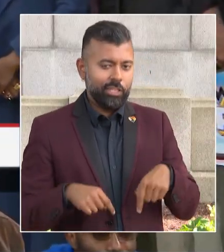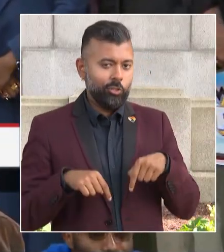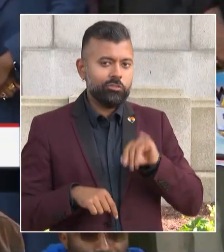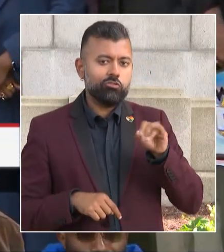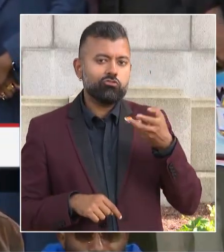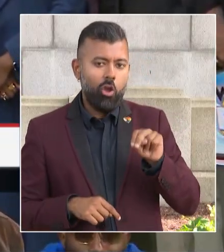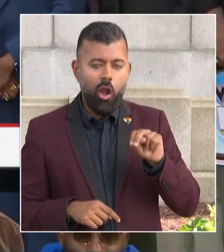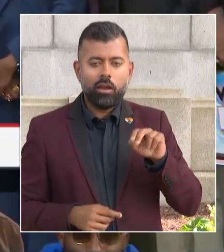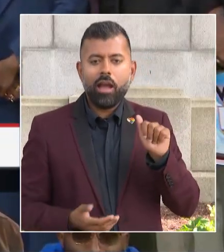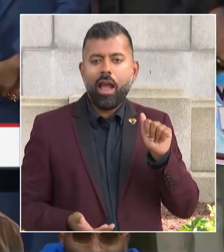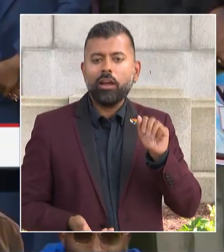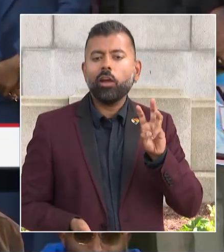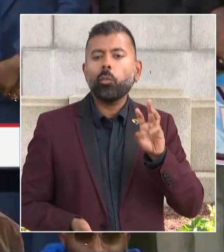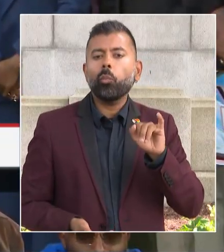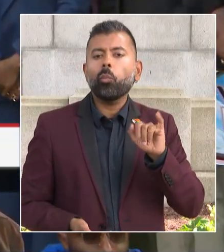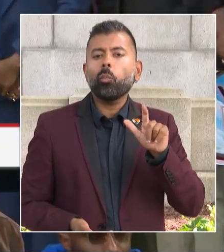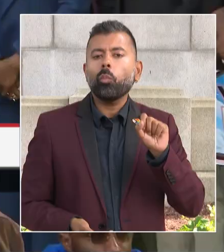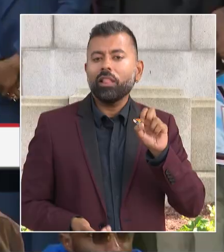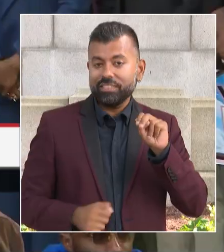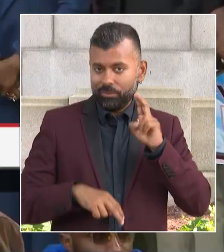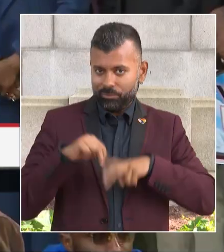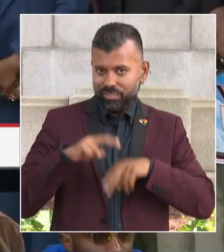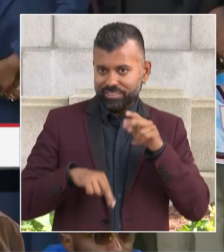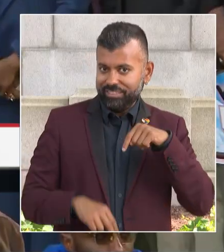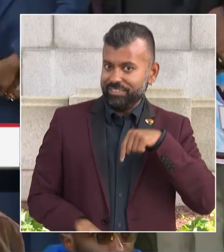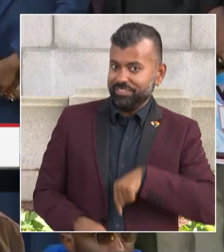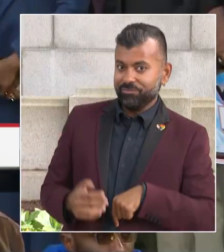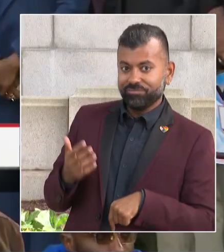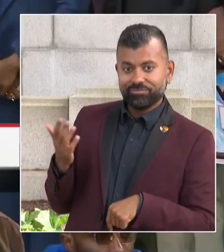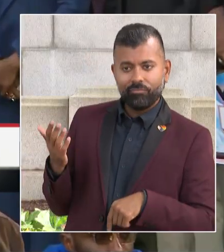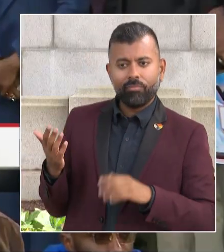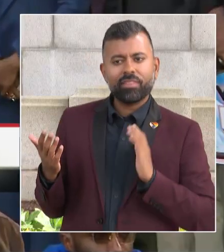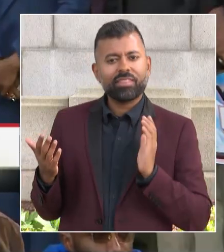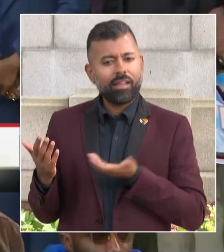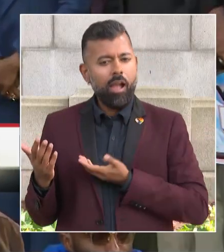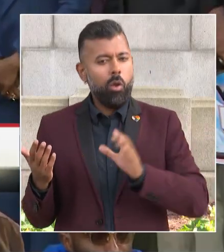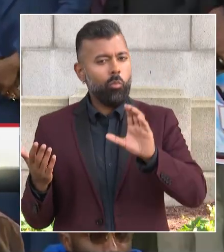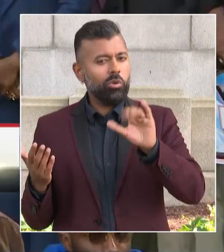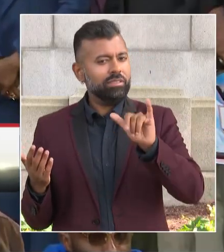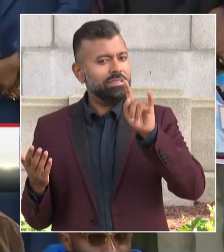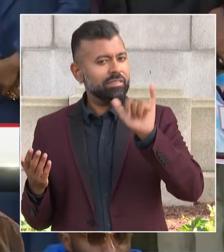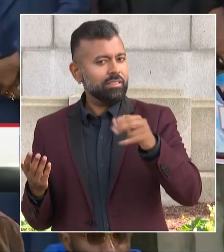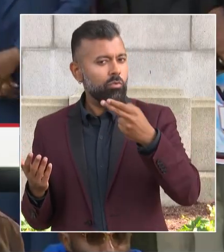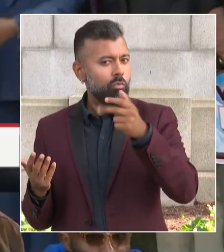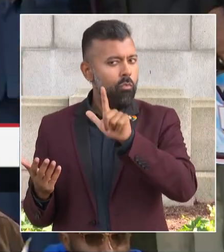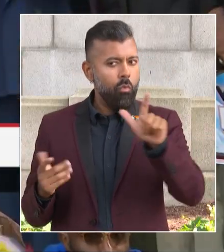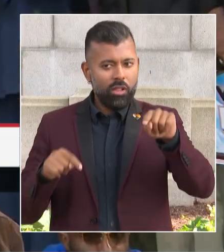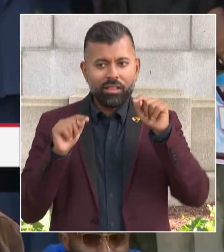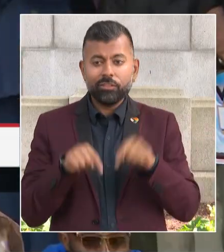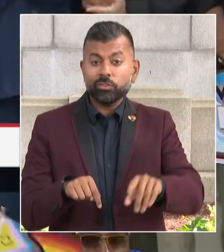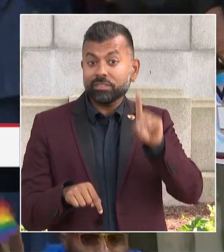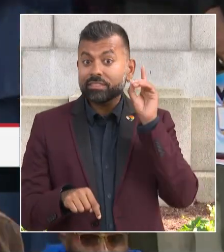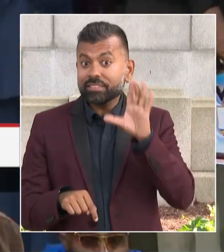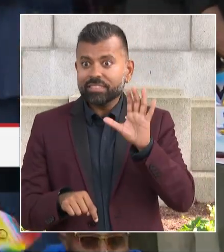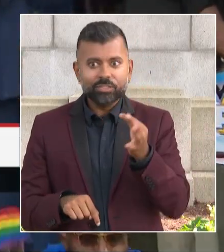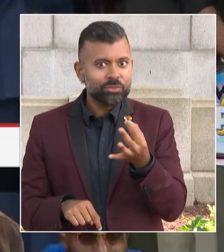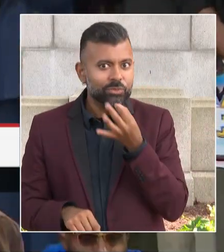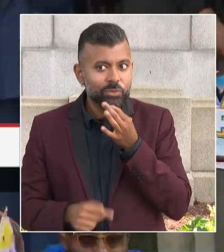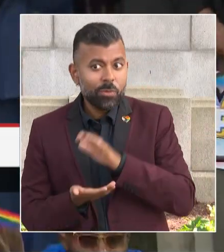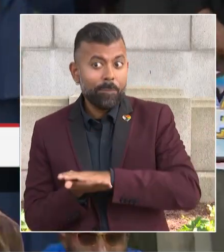city hall, and soon to be the state capital of the 51st state.